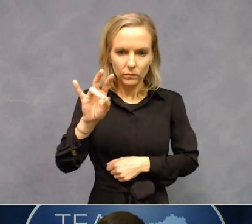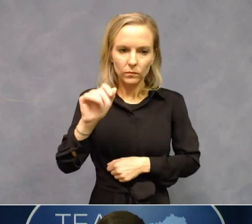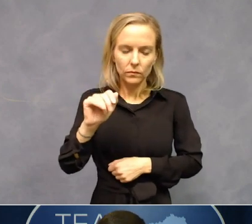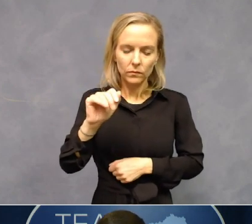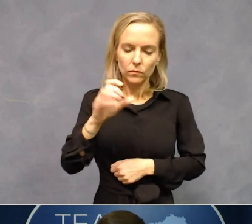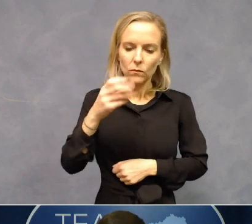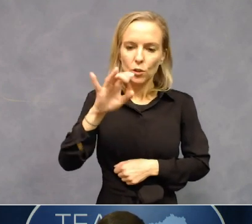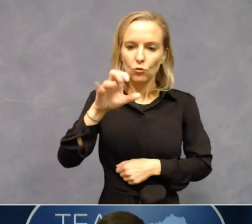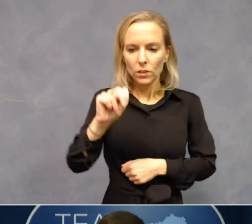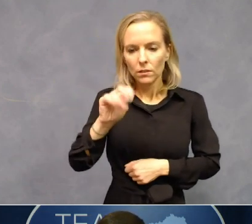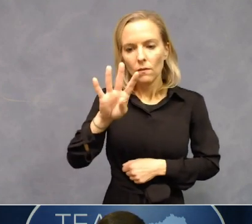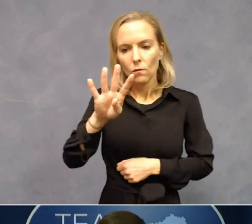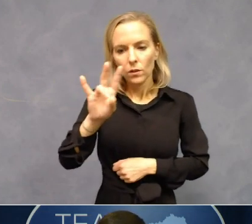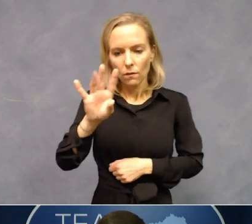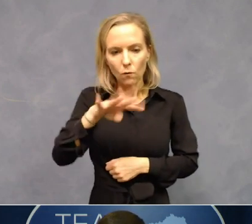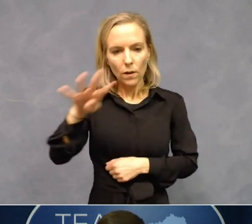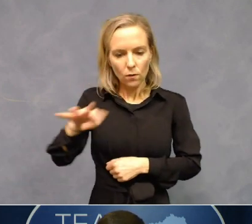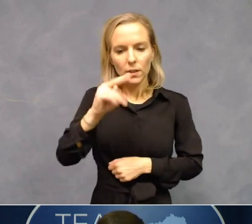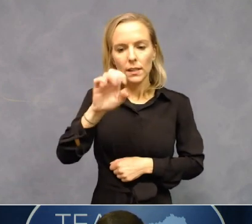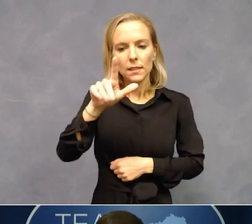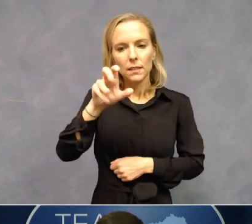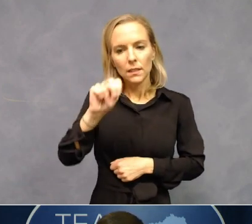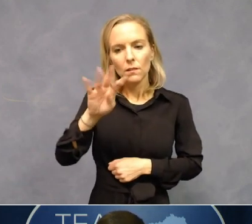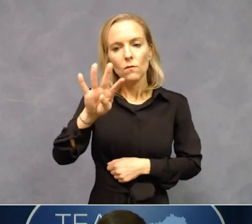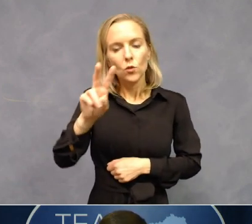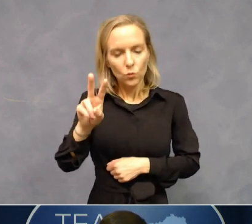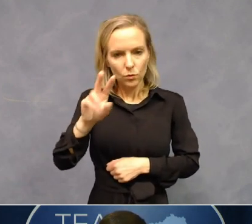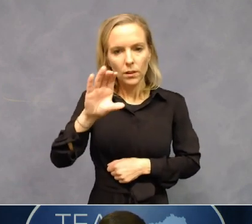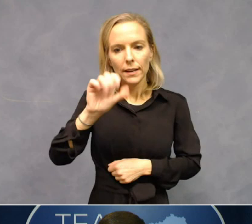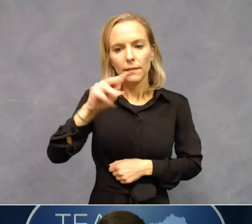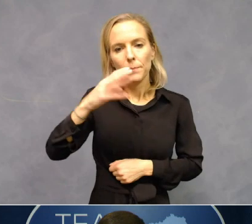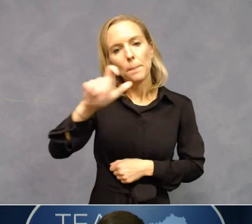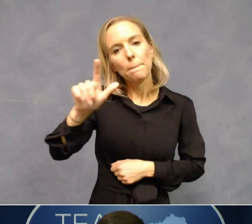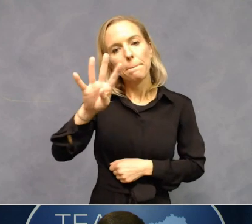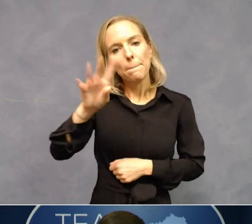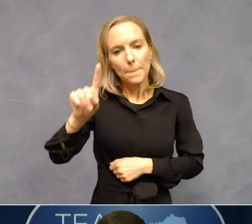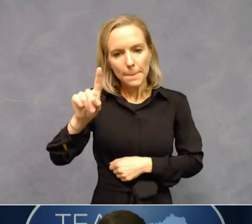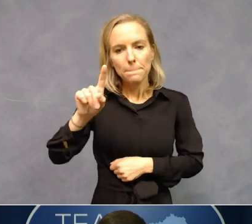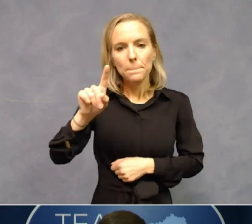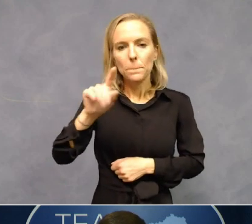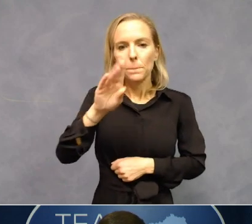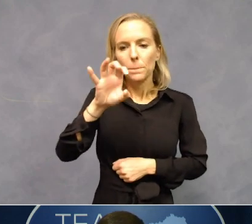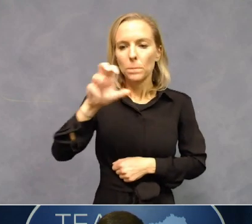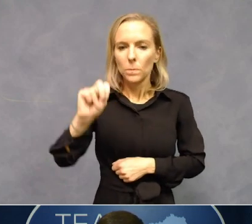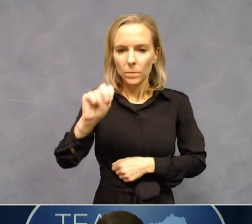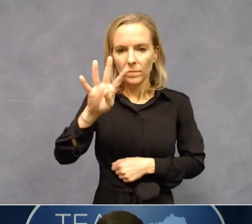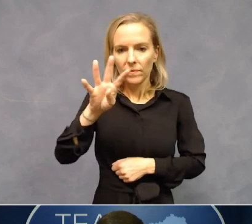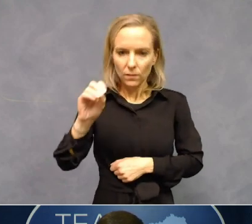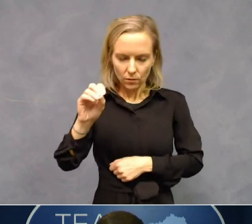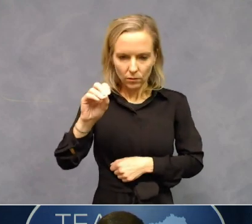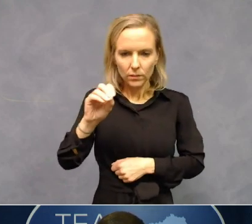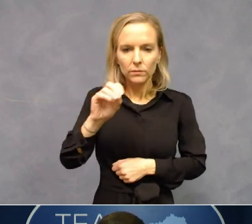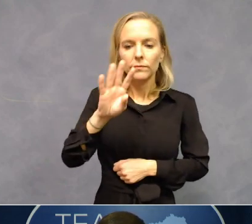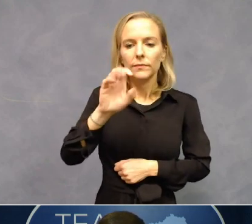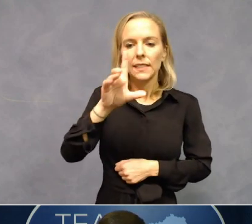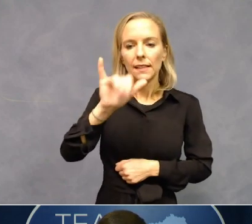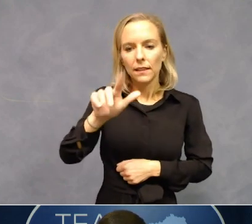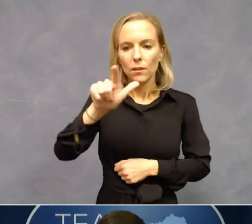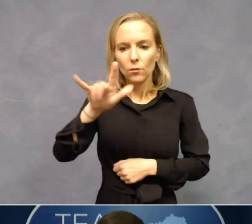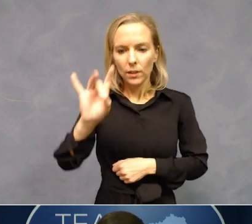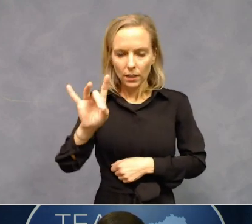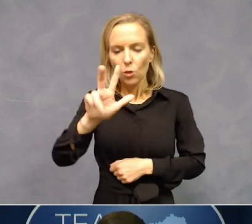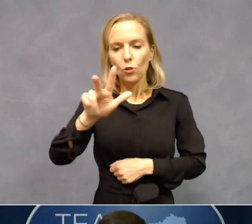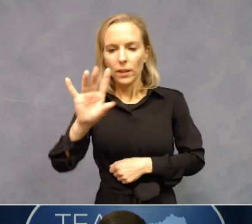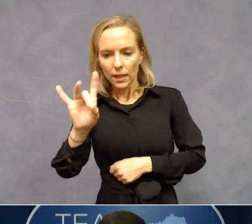Christian, 44, Nelson, 42, Campbell, 41, Barron, 40, Clay, 38,